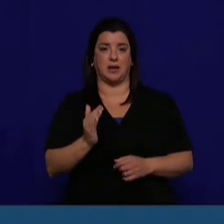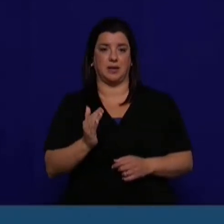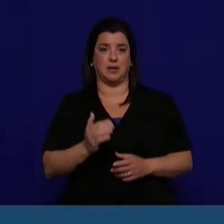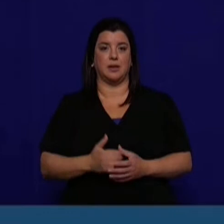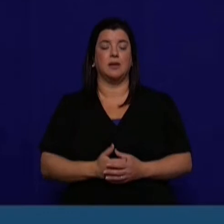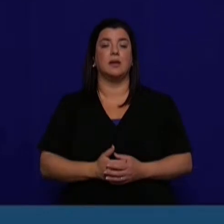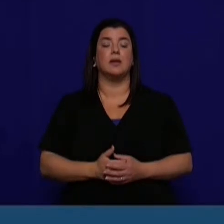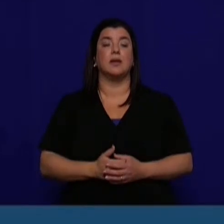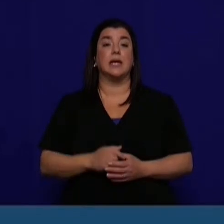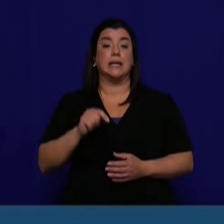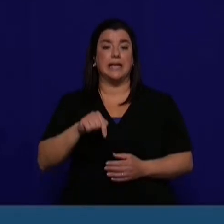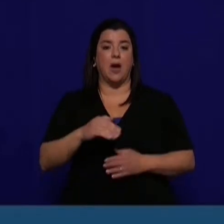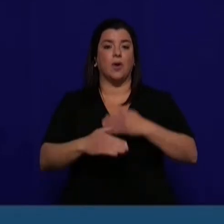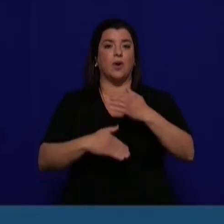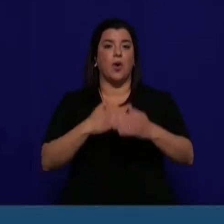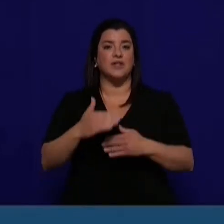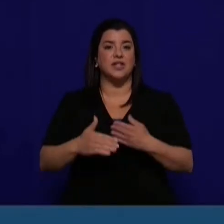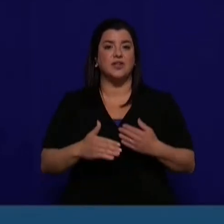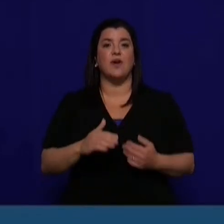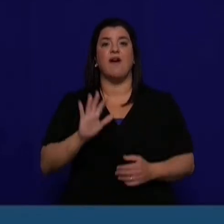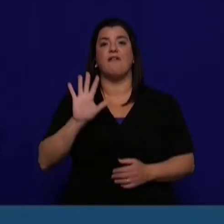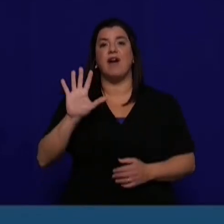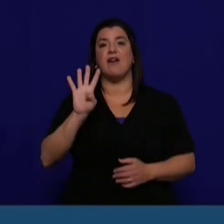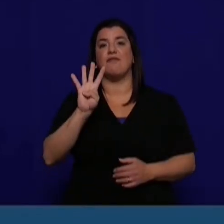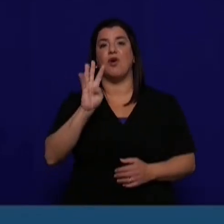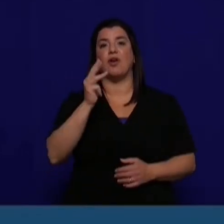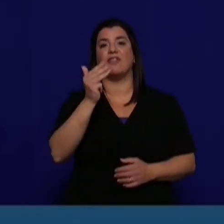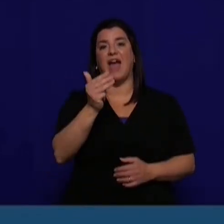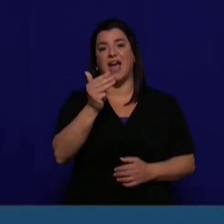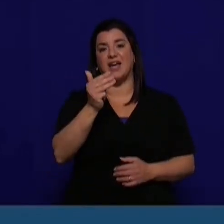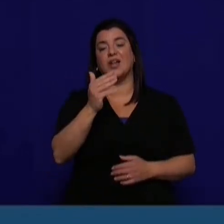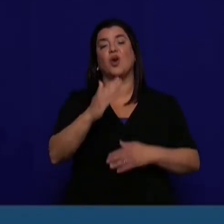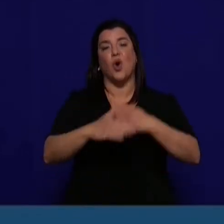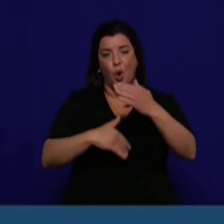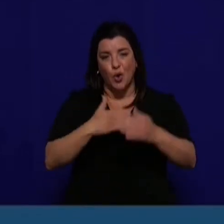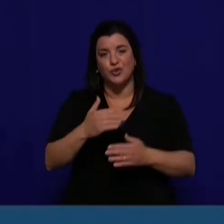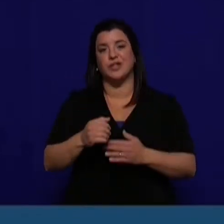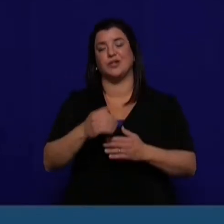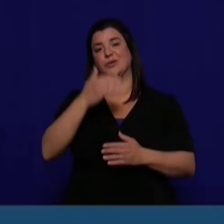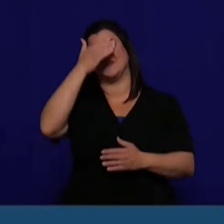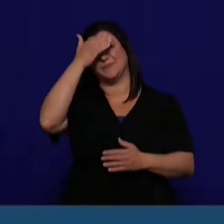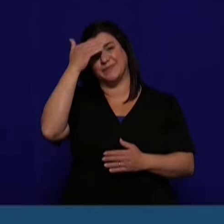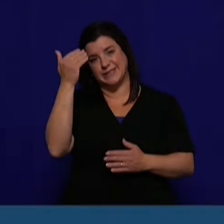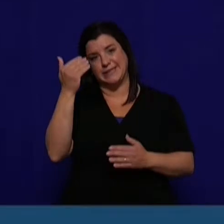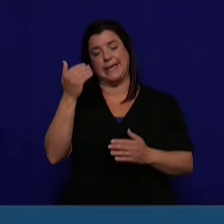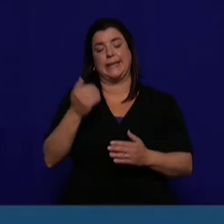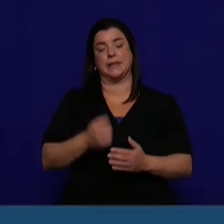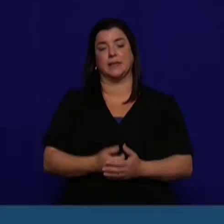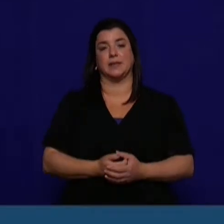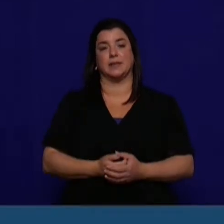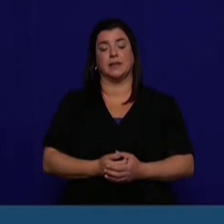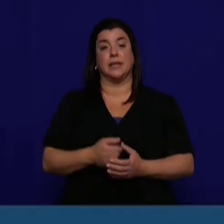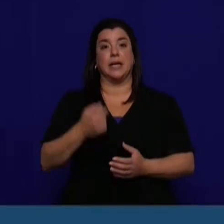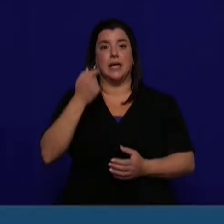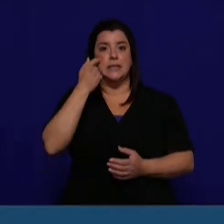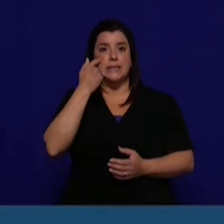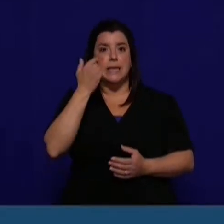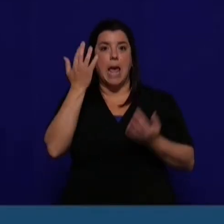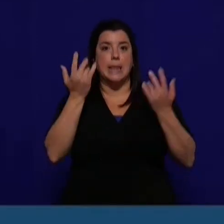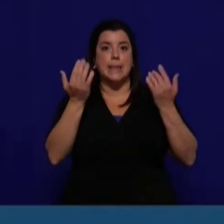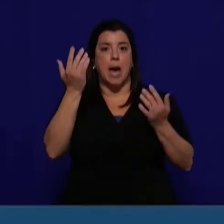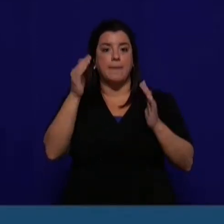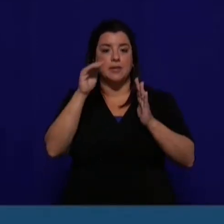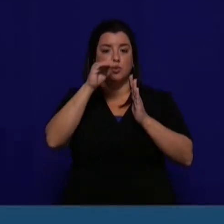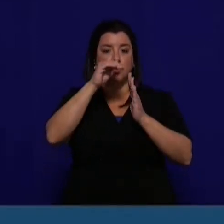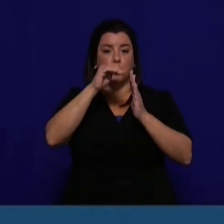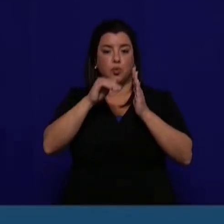cases currently is 549. We are going down with the number of cases, and in fact, one of our monitoring